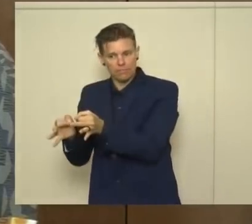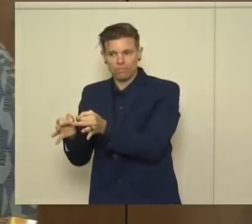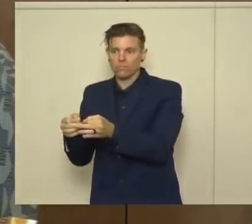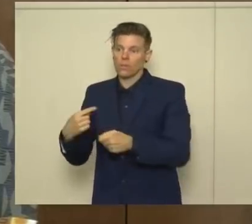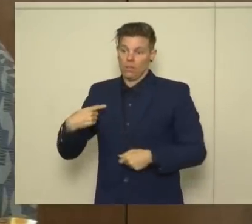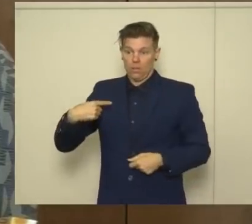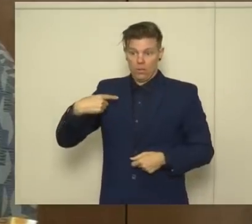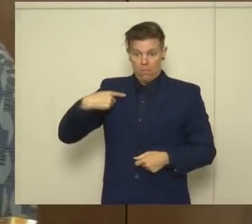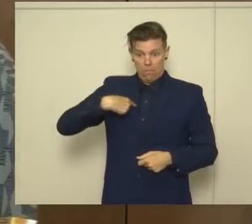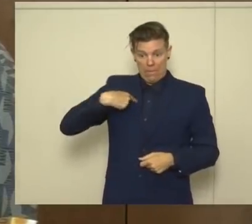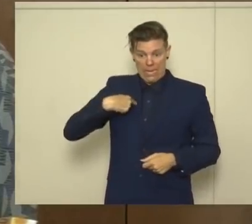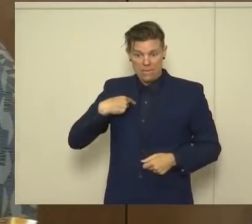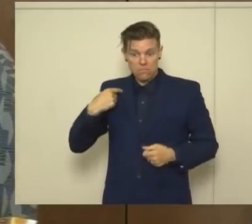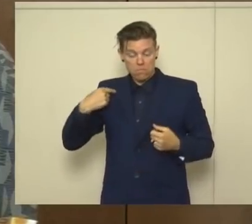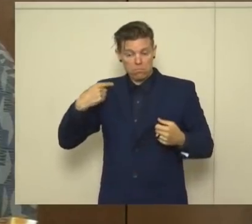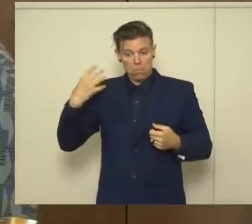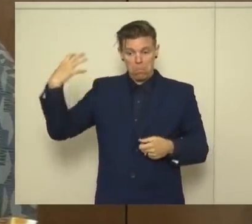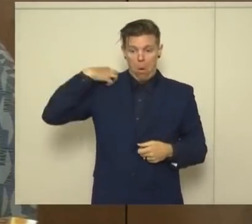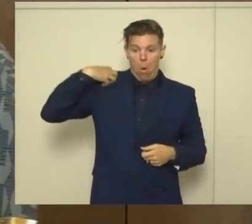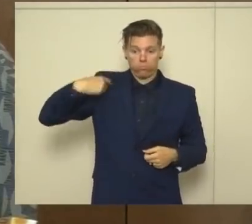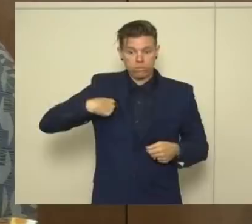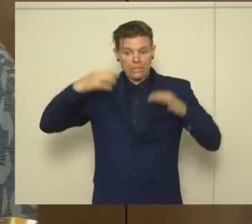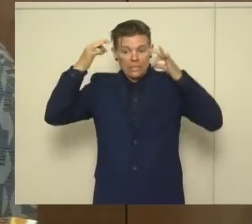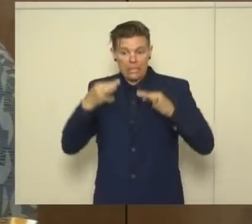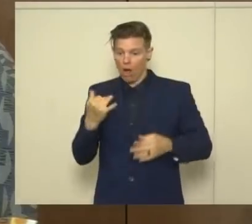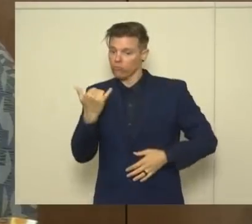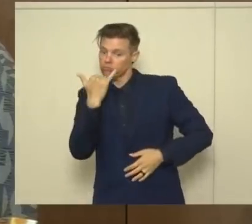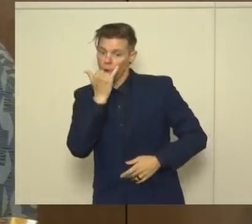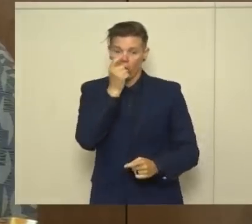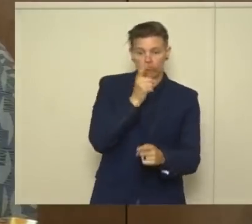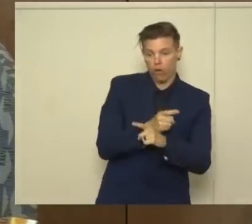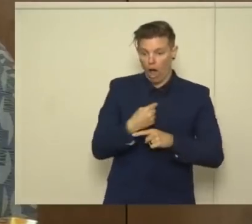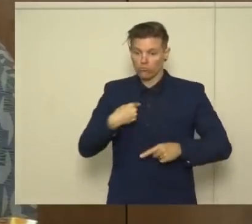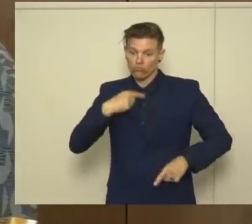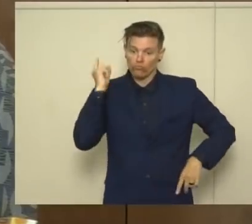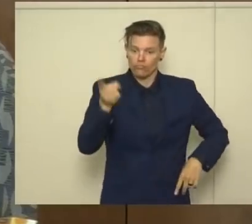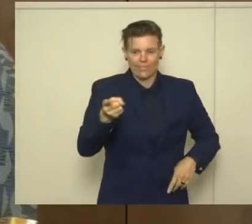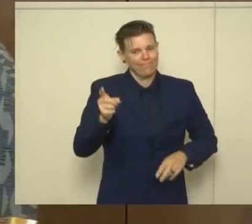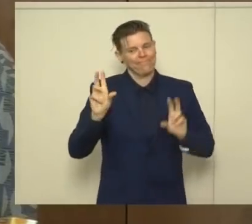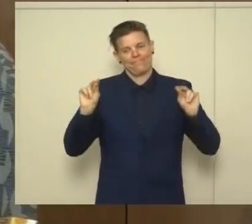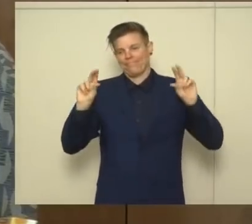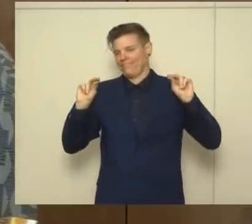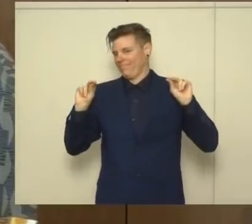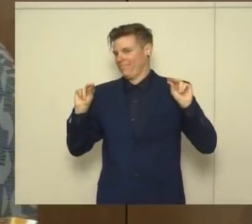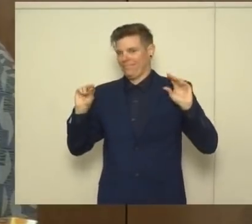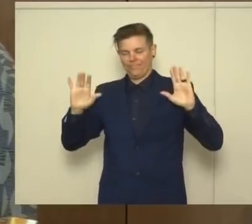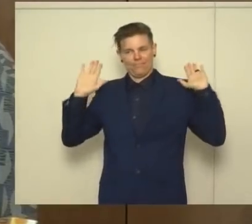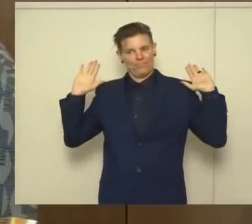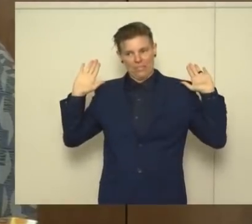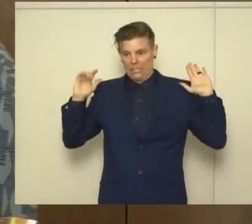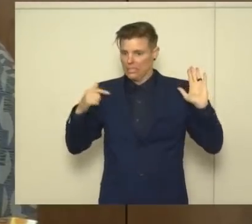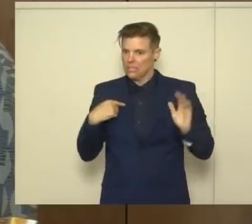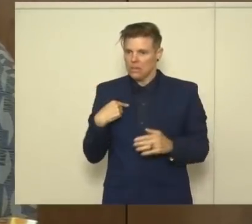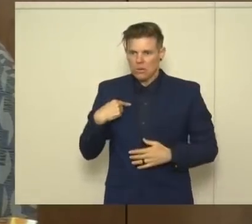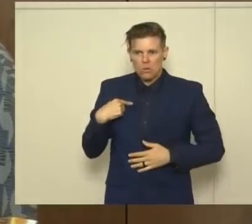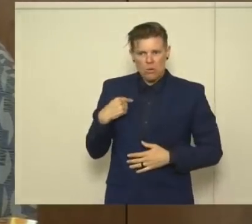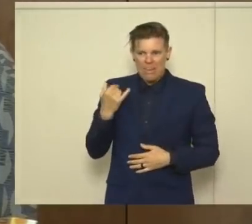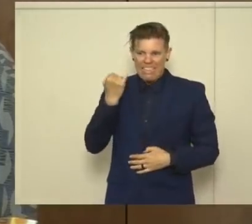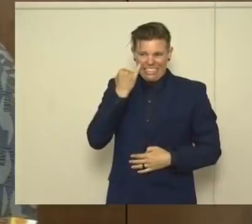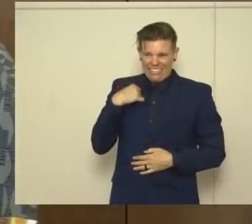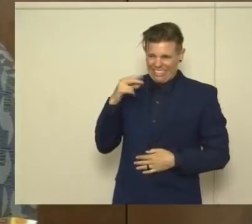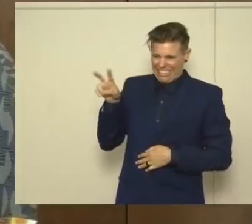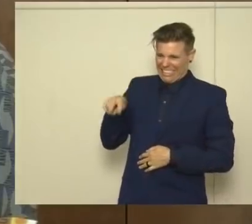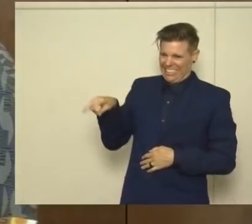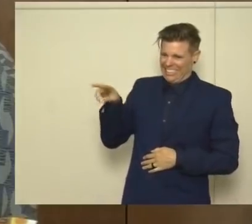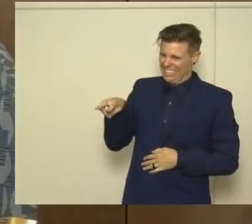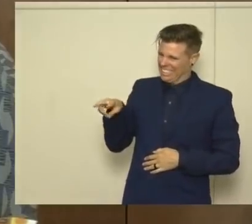job is to say you can't do something that's so unsafe that I know people will be infected immediately and that we're going to have more mortality